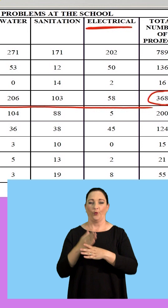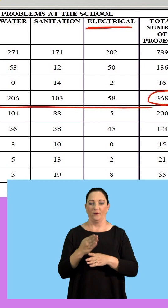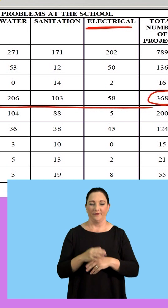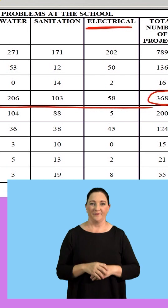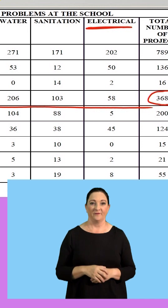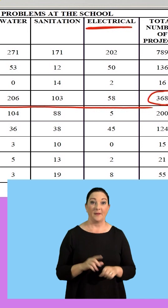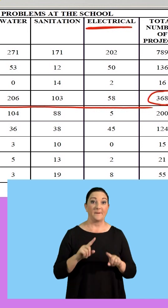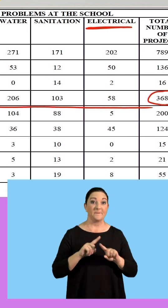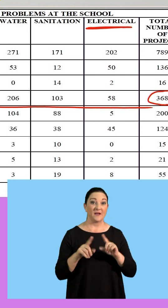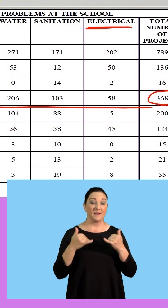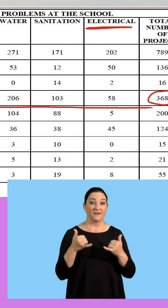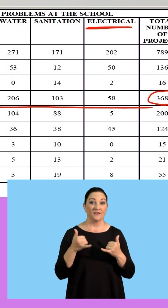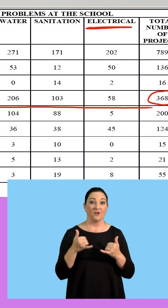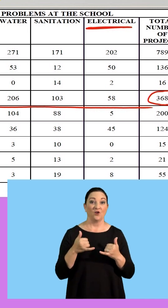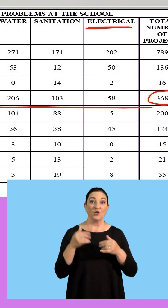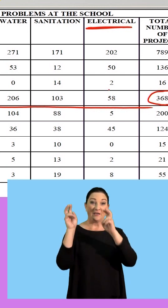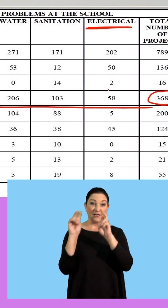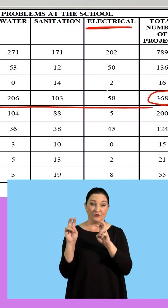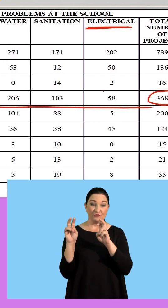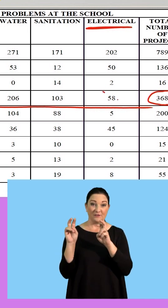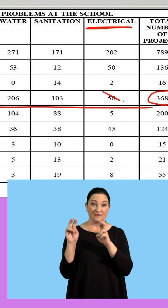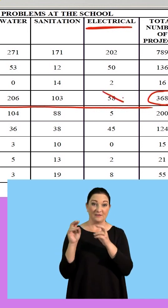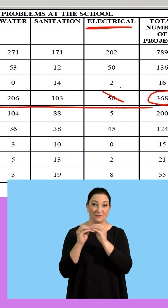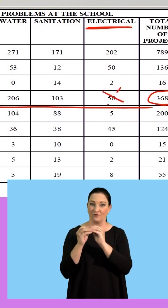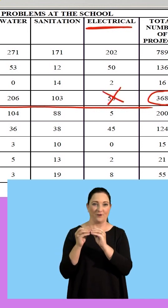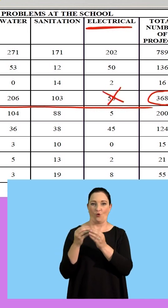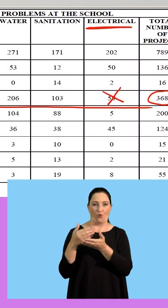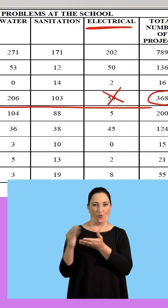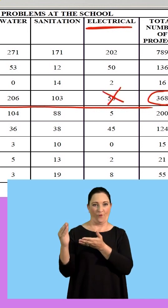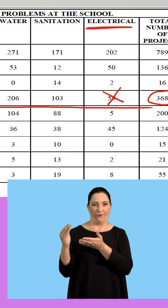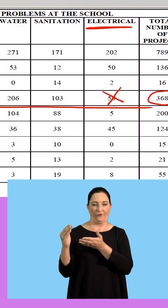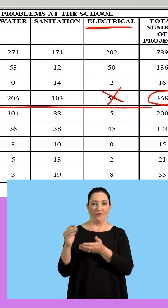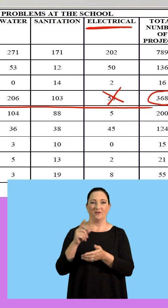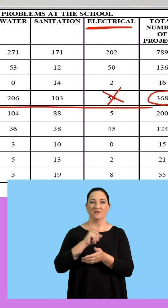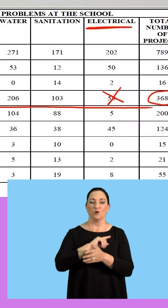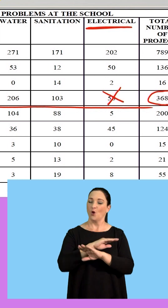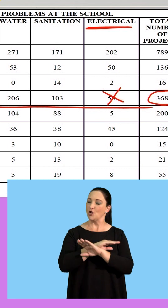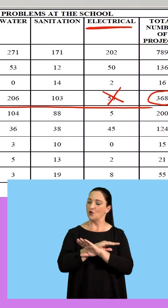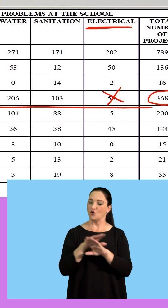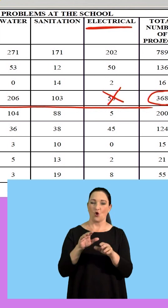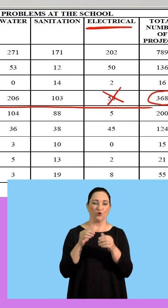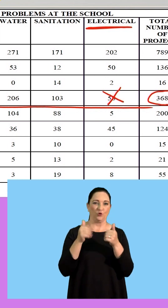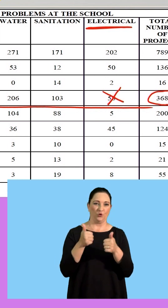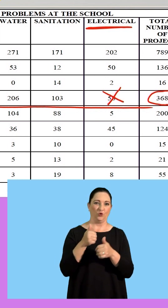values. Important is that I have to exclude the electric repairs.